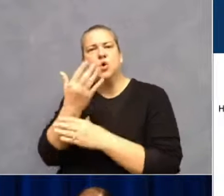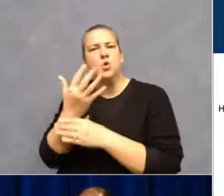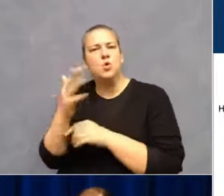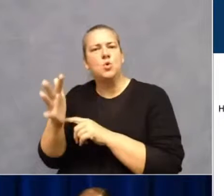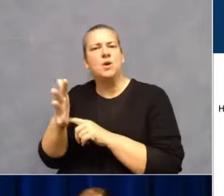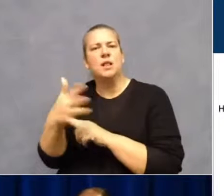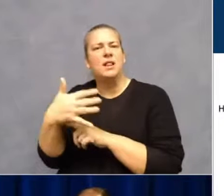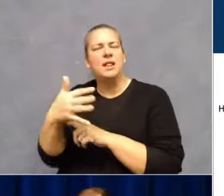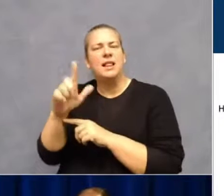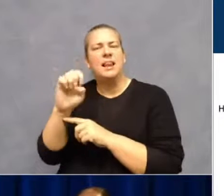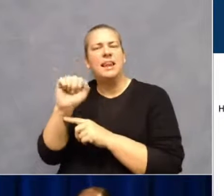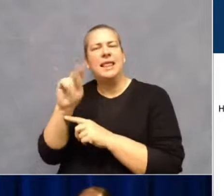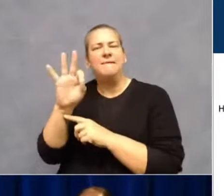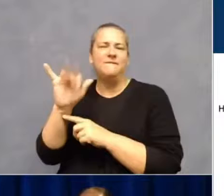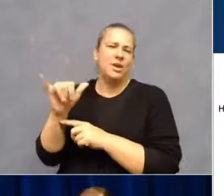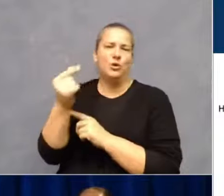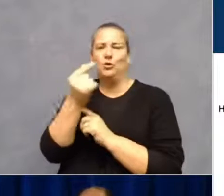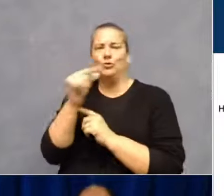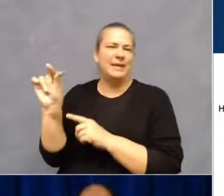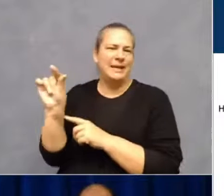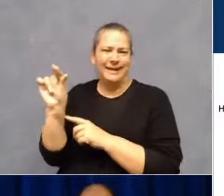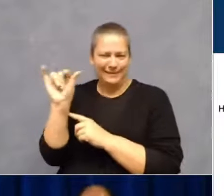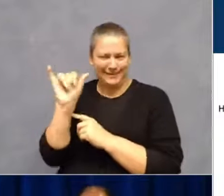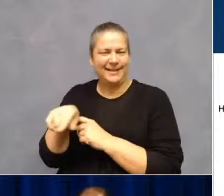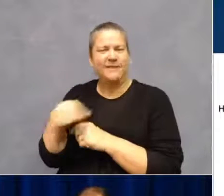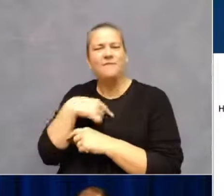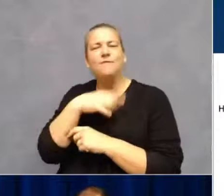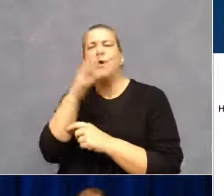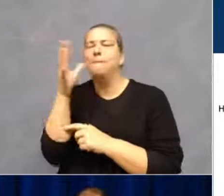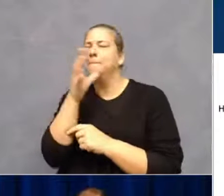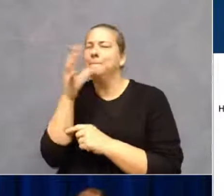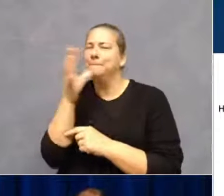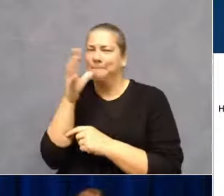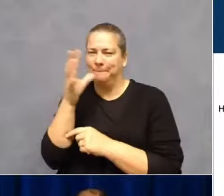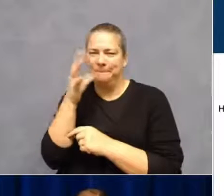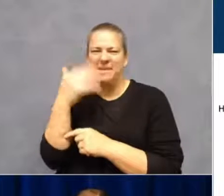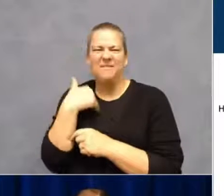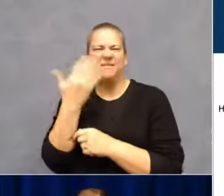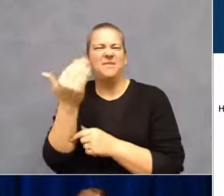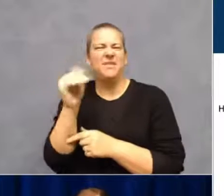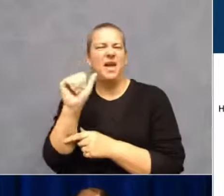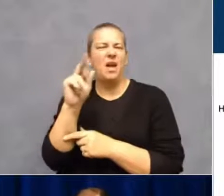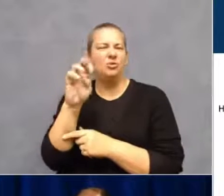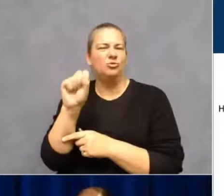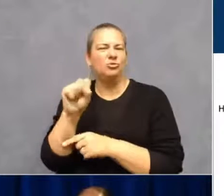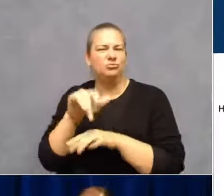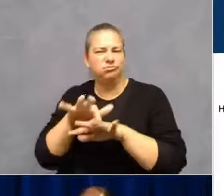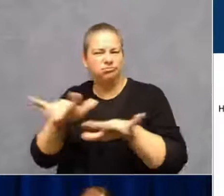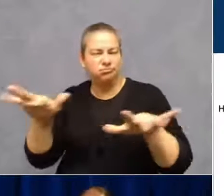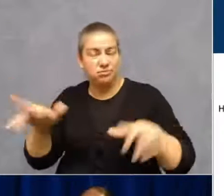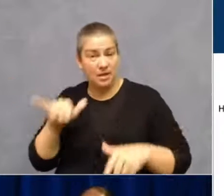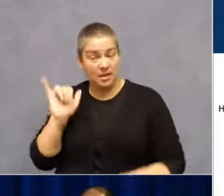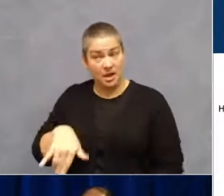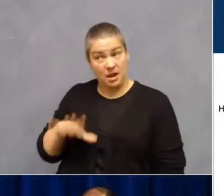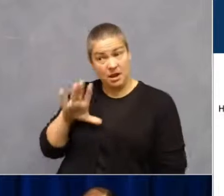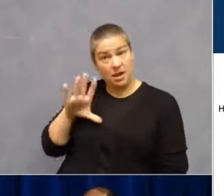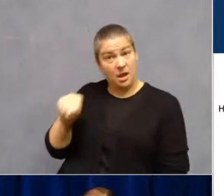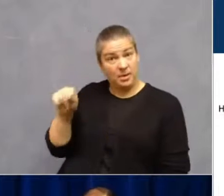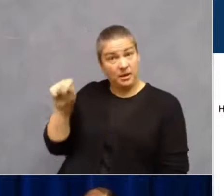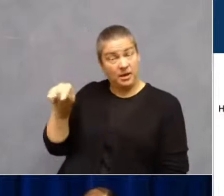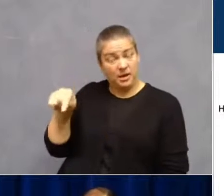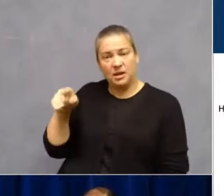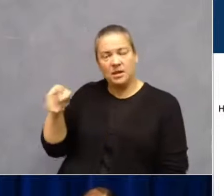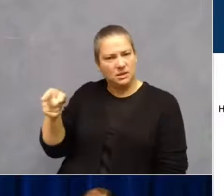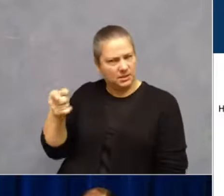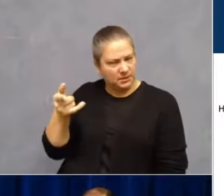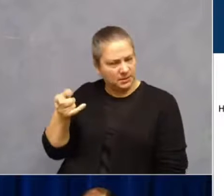environment indoor farm, which will span about 15 acres. The company continues to position itself